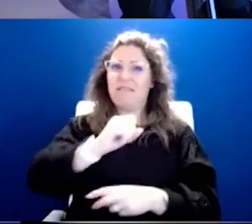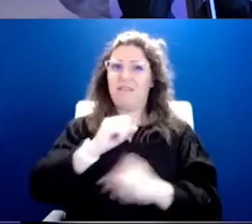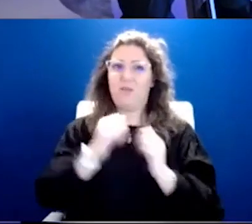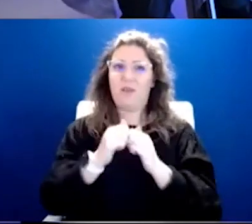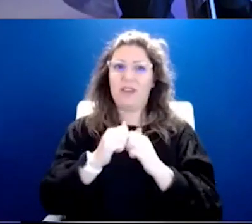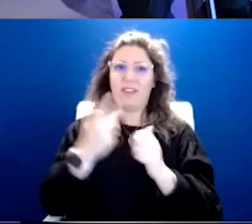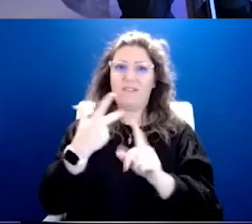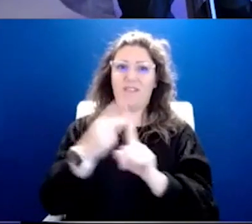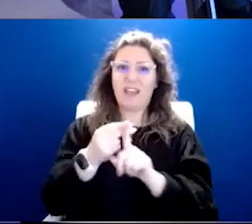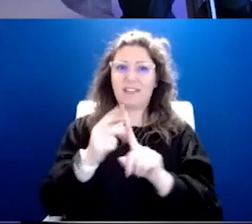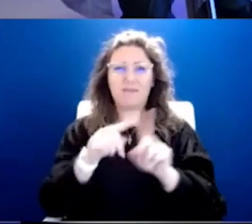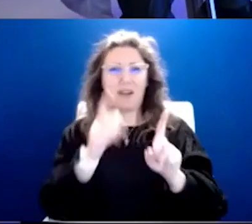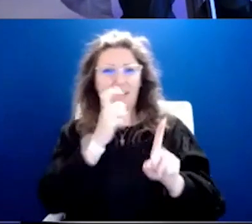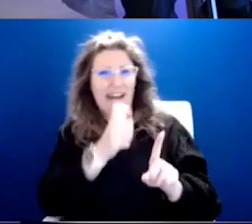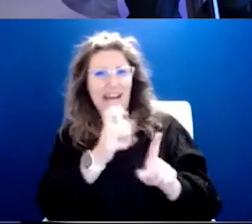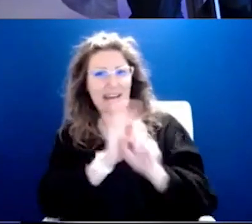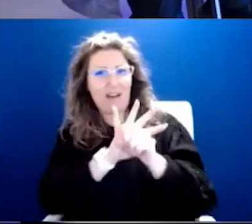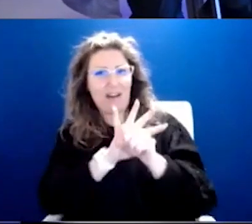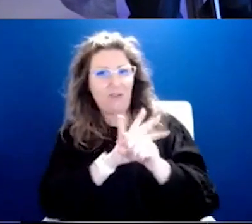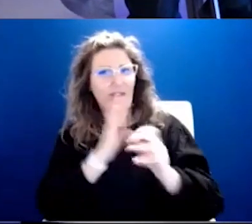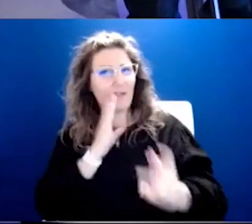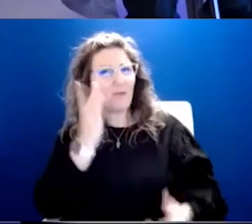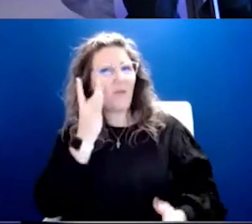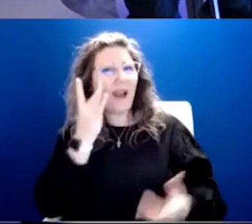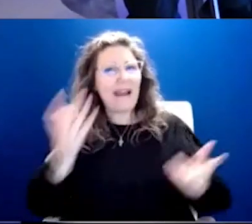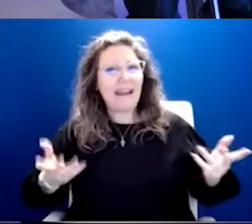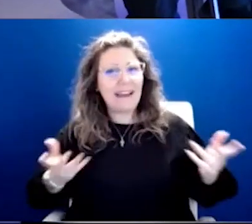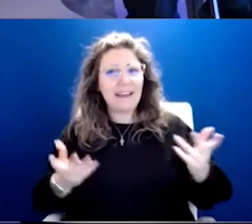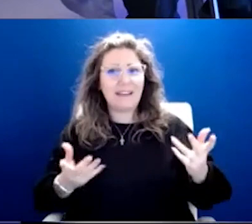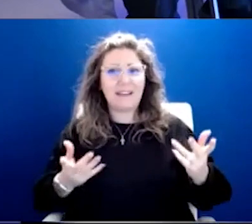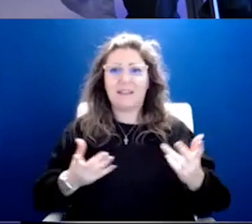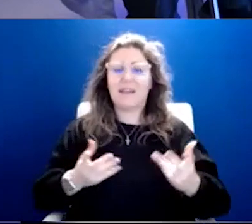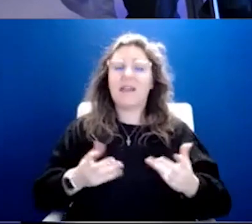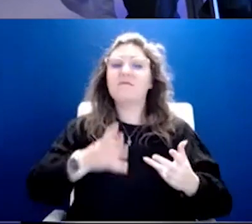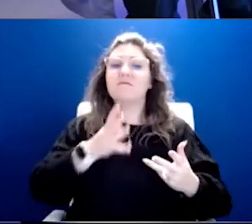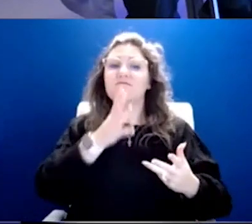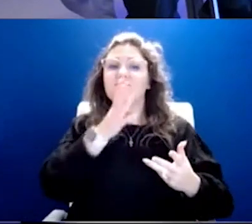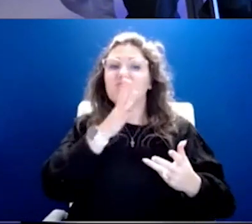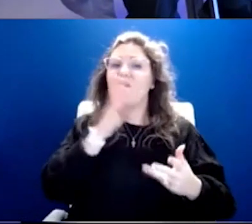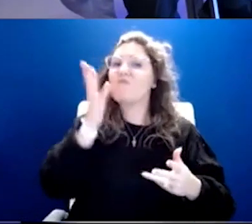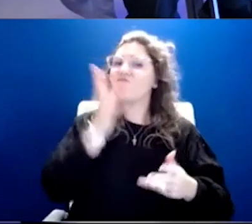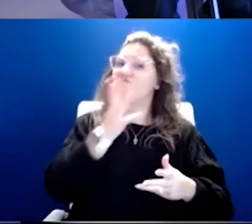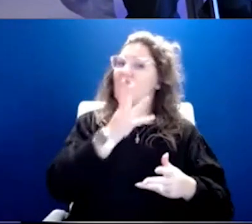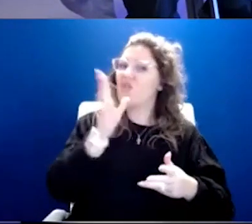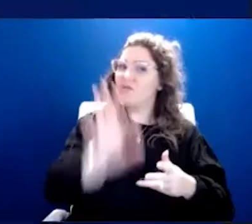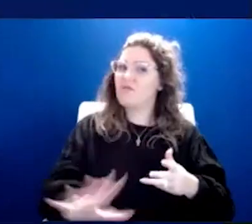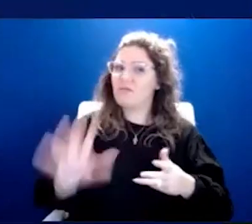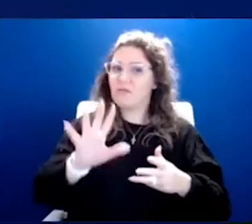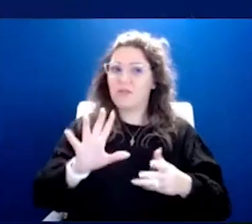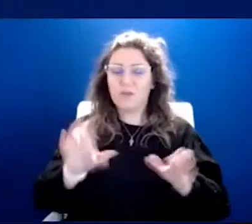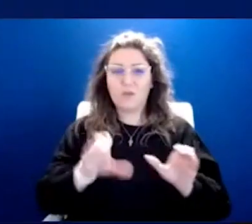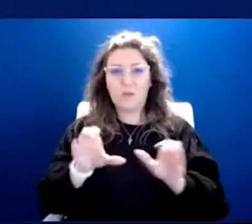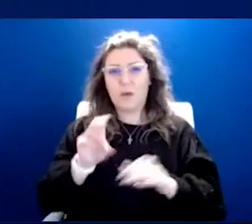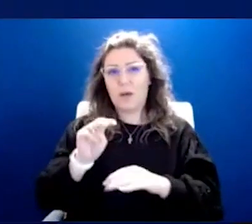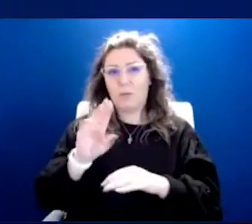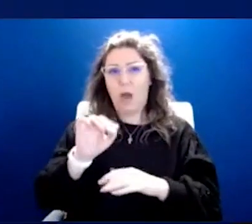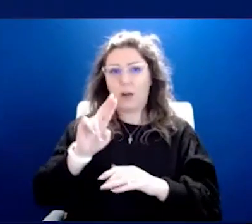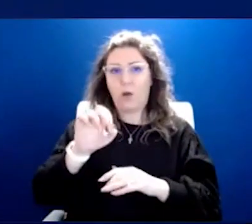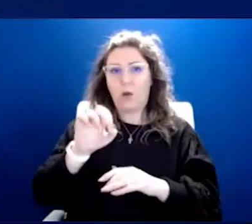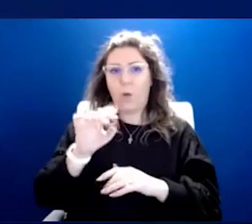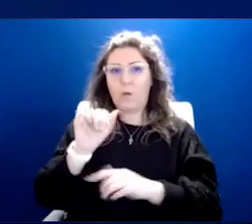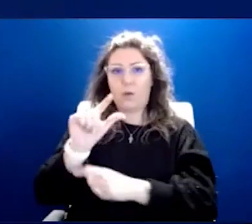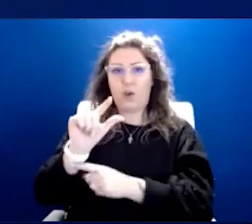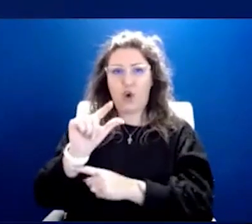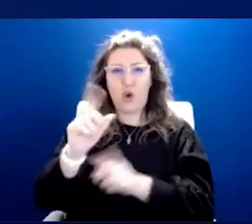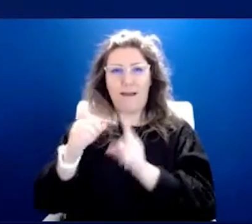COVID? It's like... Yeah, I mean, I've talked to some rural colleagues who are doing monoclonal antibody infusions, right? And this is